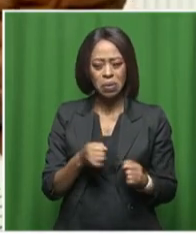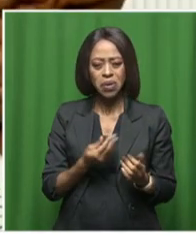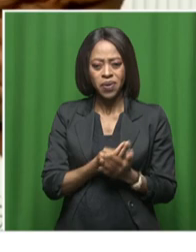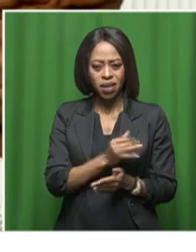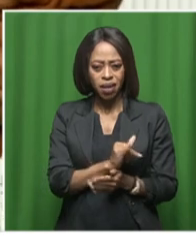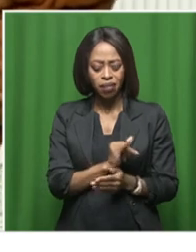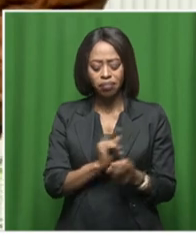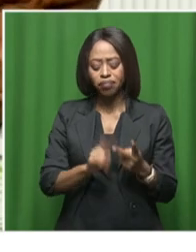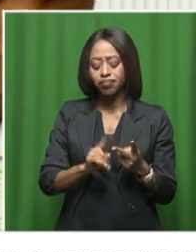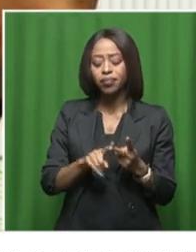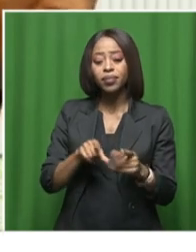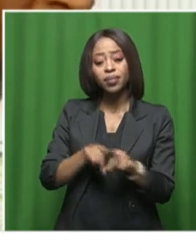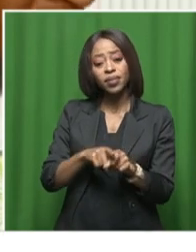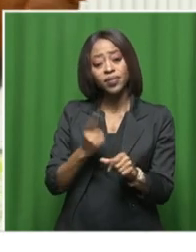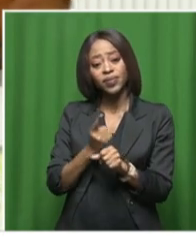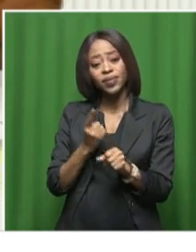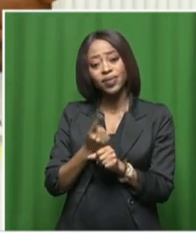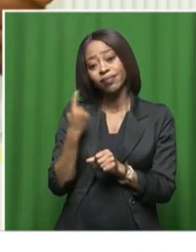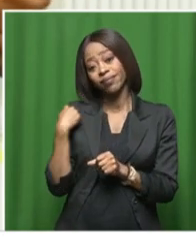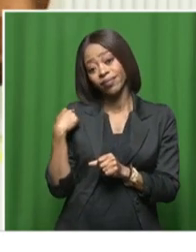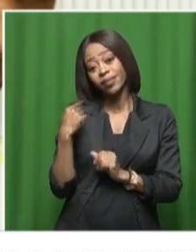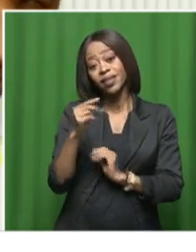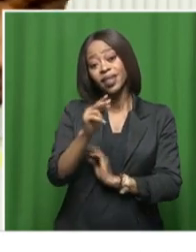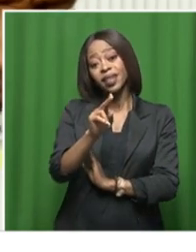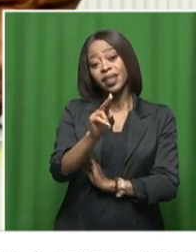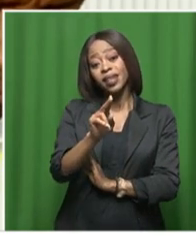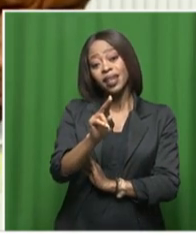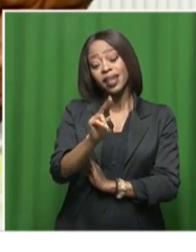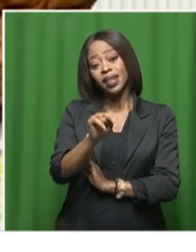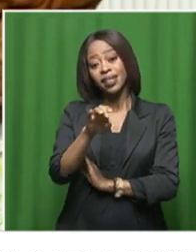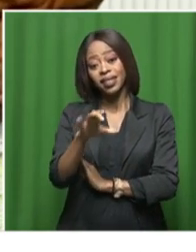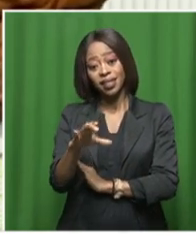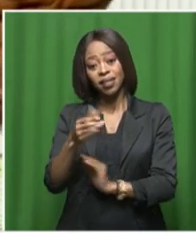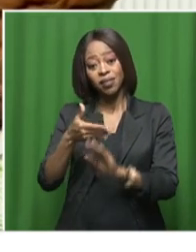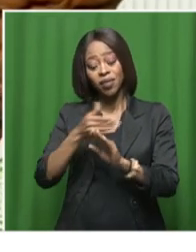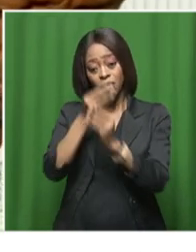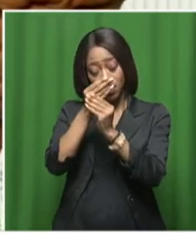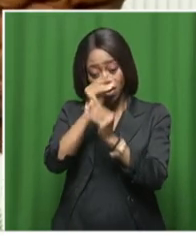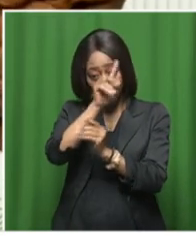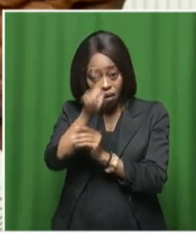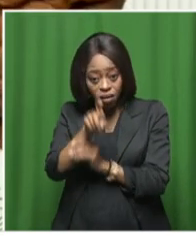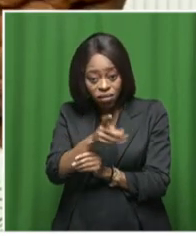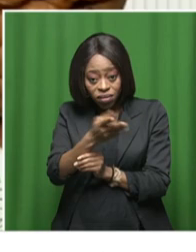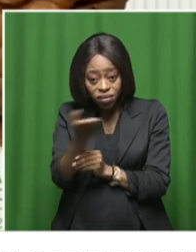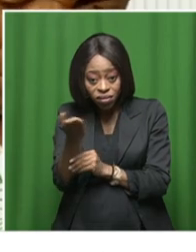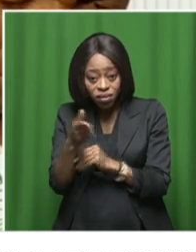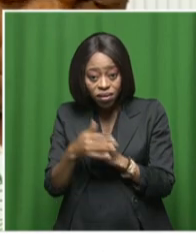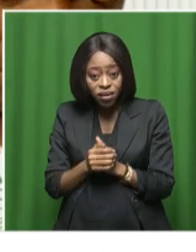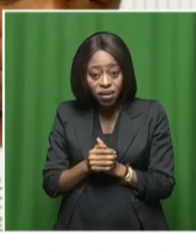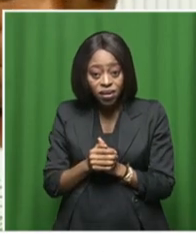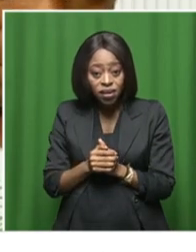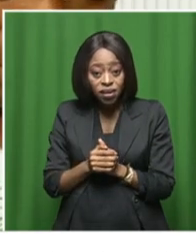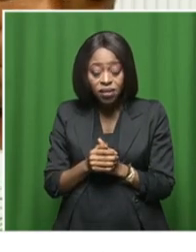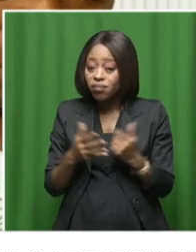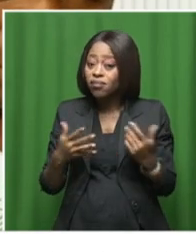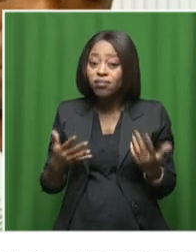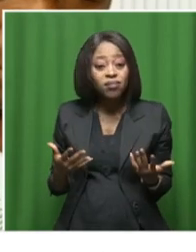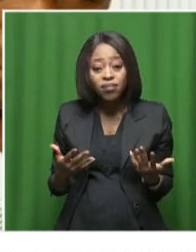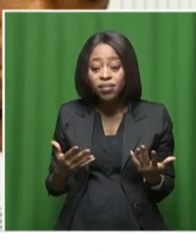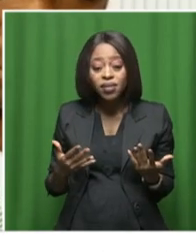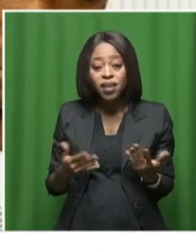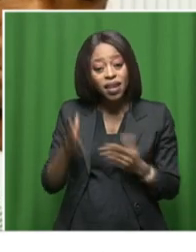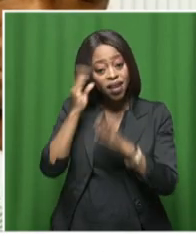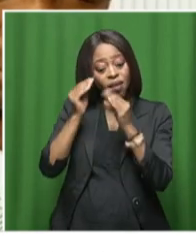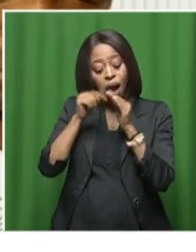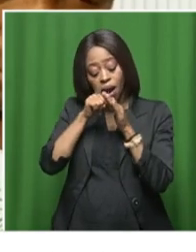I also believe that in the last NEC before this, I raised a question to the leadership and I said, look, we don't have the sense of details